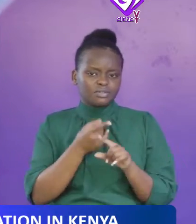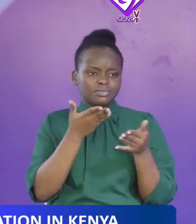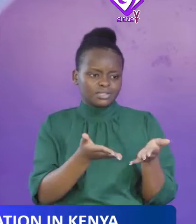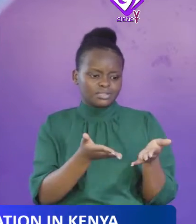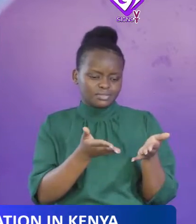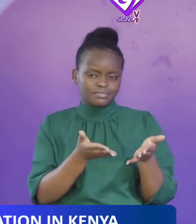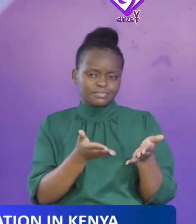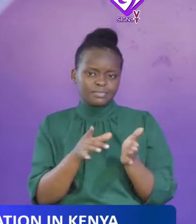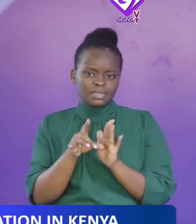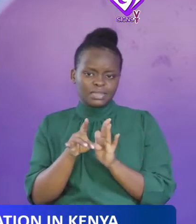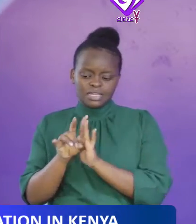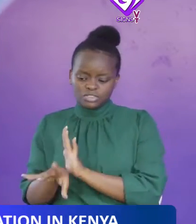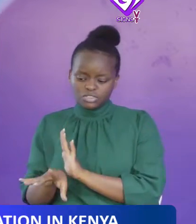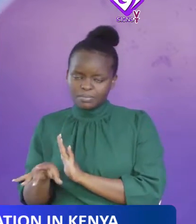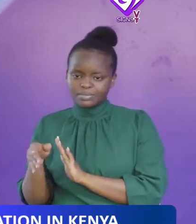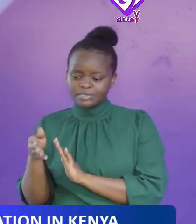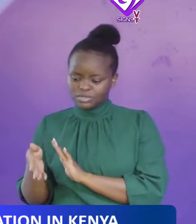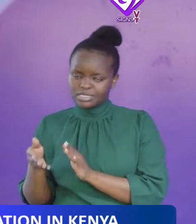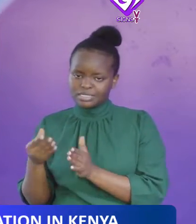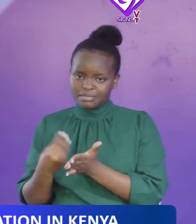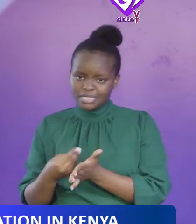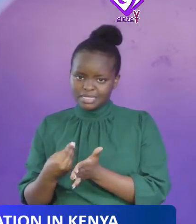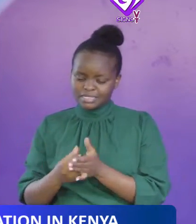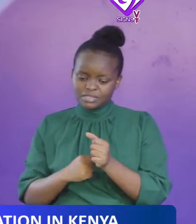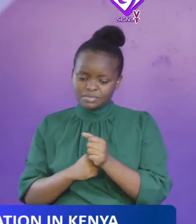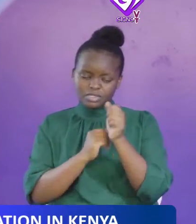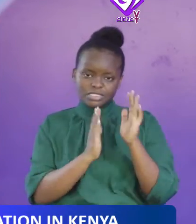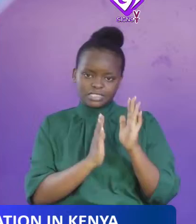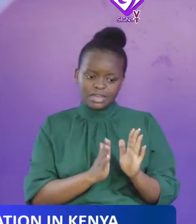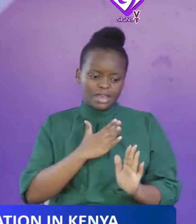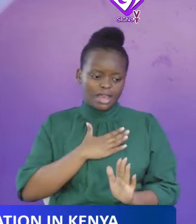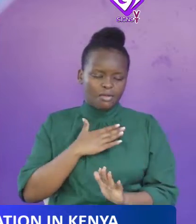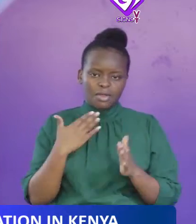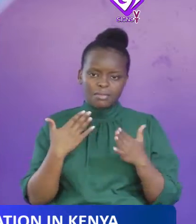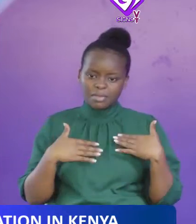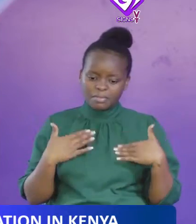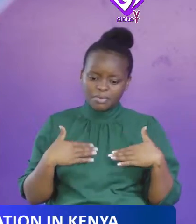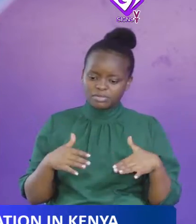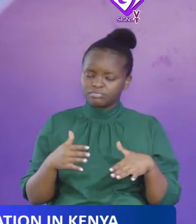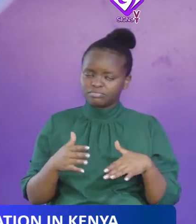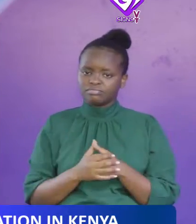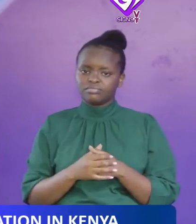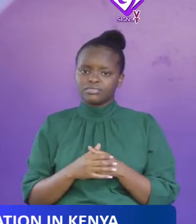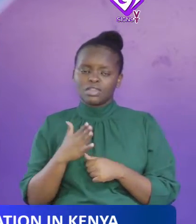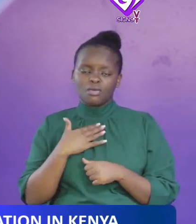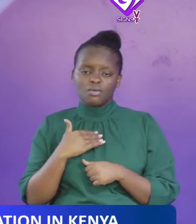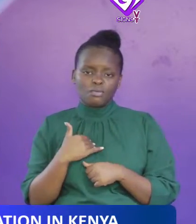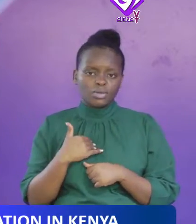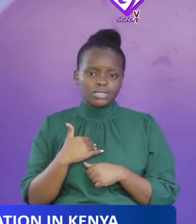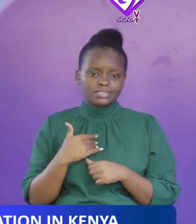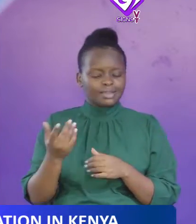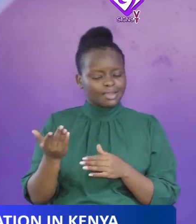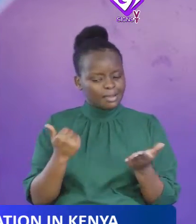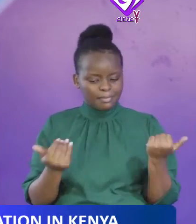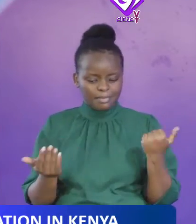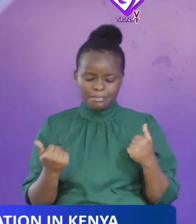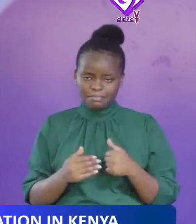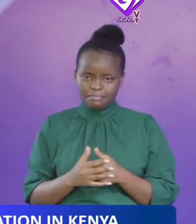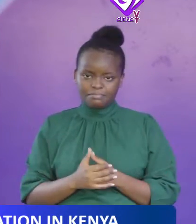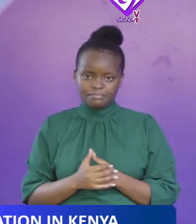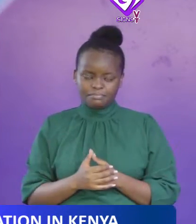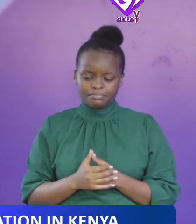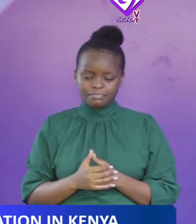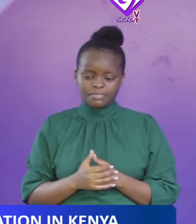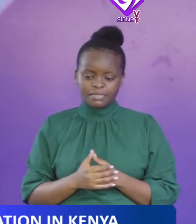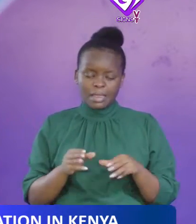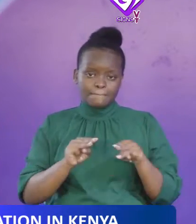Drop into this kitty, sponsor our golf, sponsor our car wash. We want today camp, where you are the